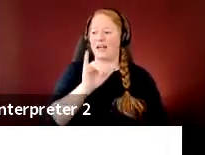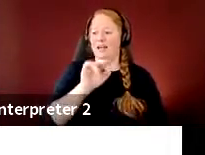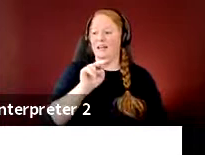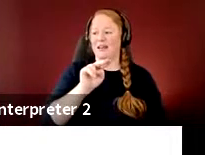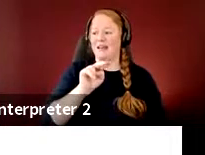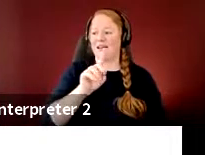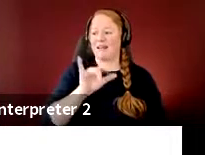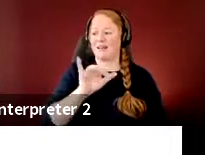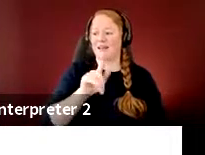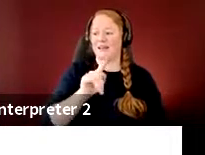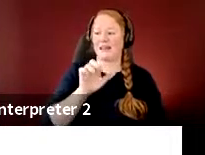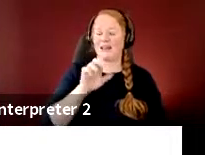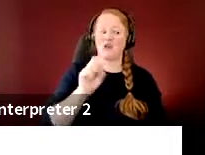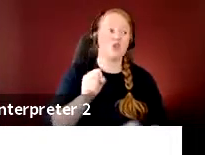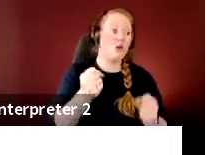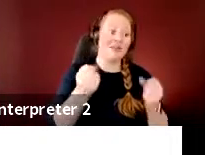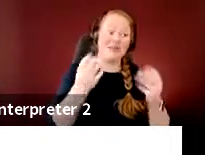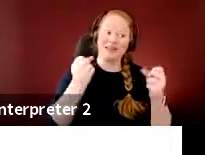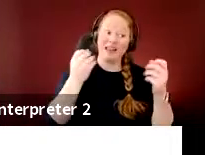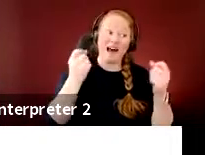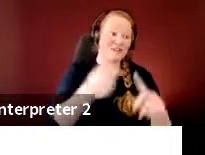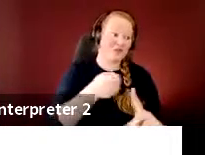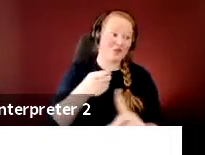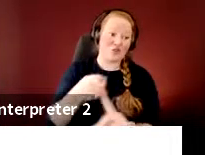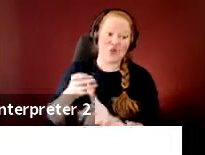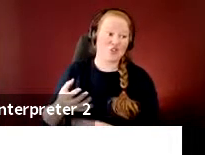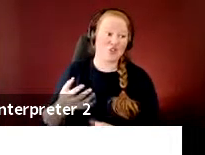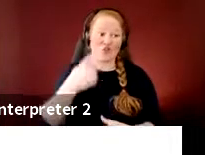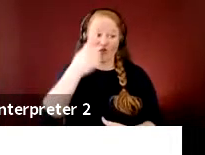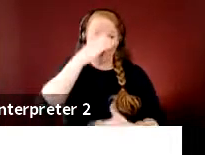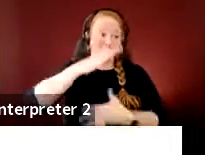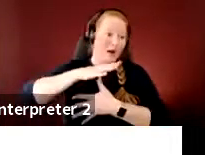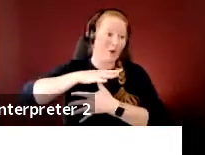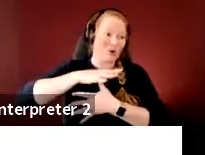these priorities. Next slide.